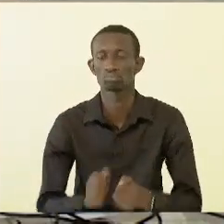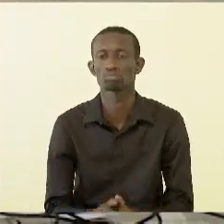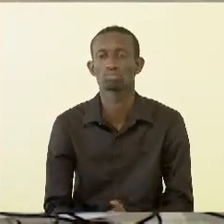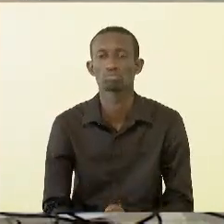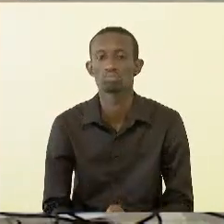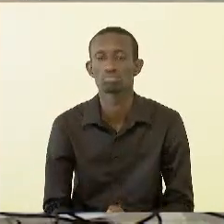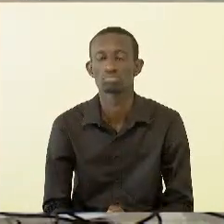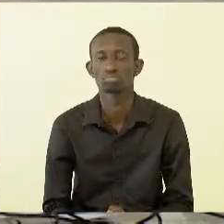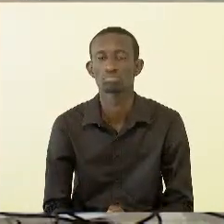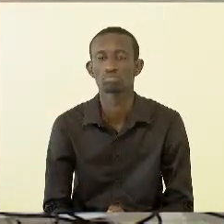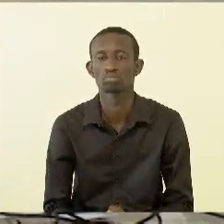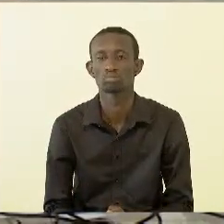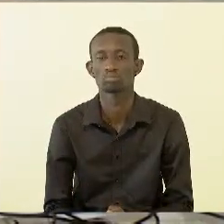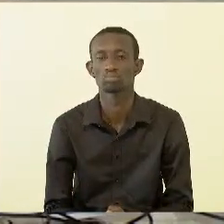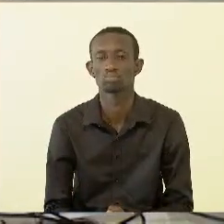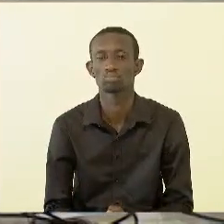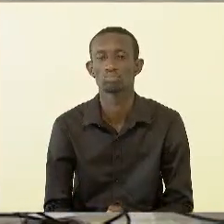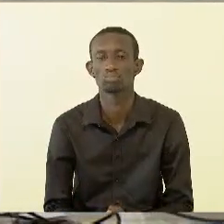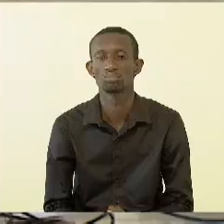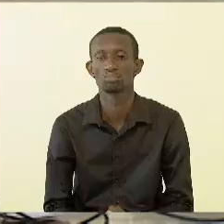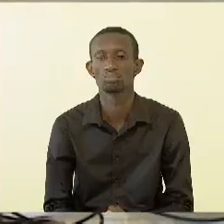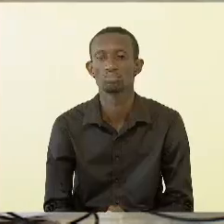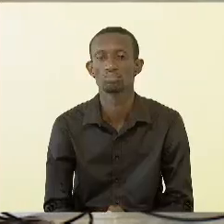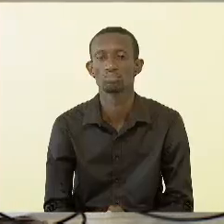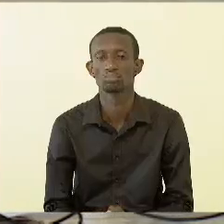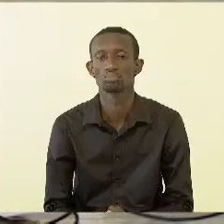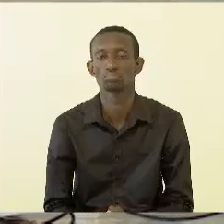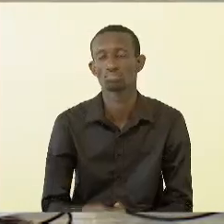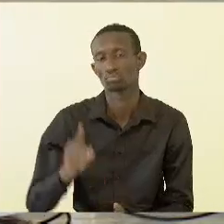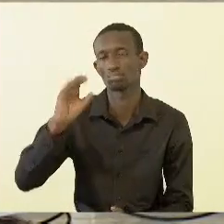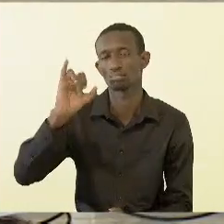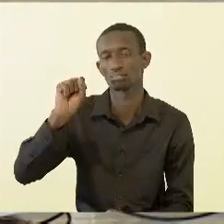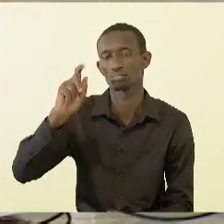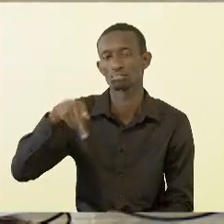reaction. In displacement reaction.